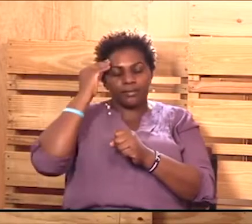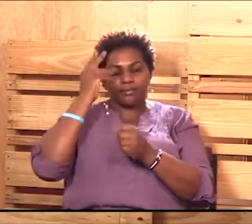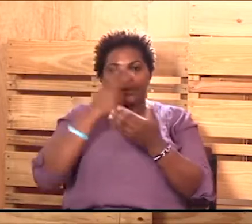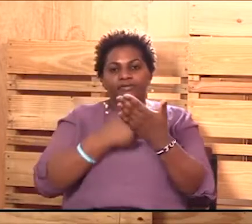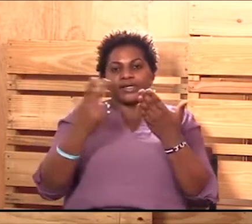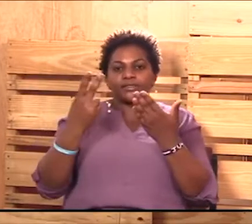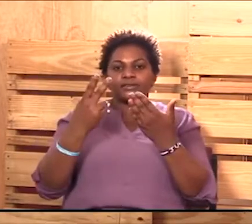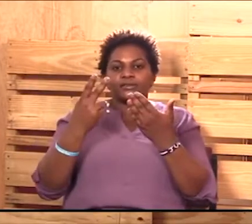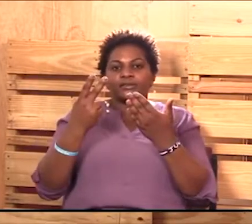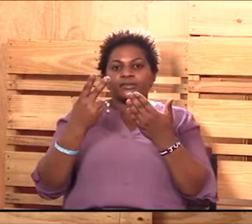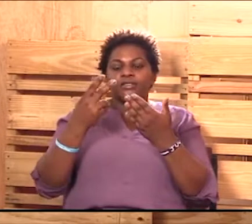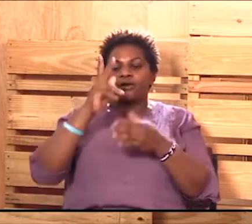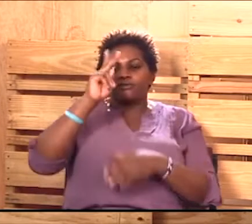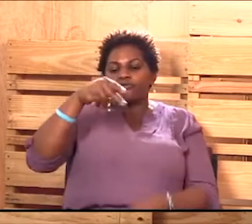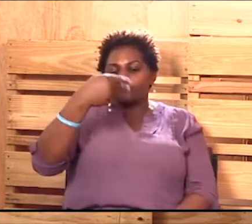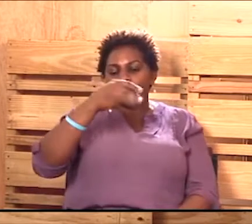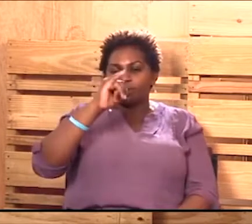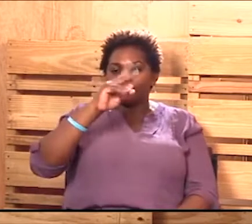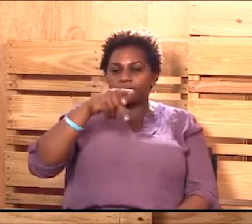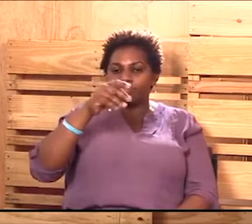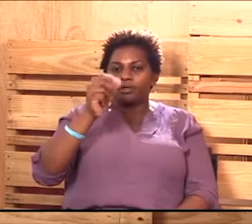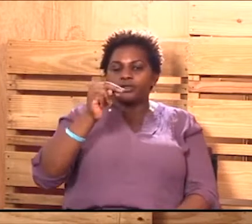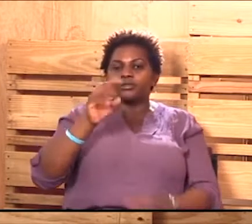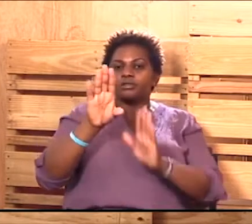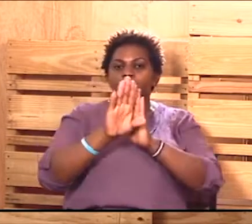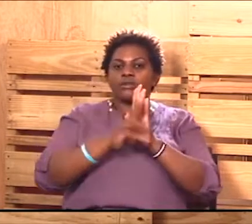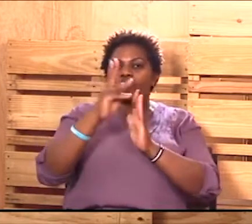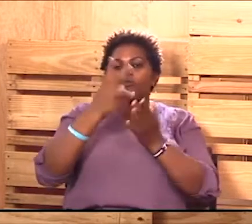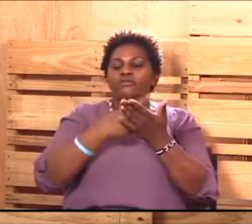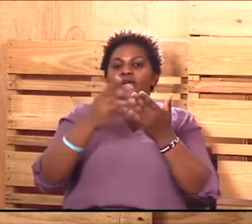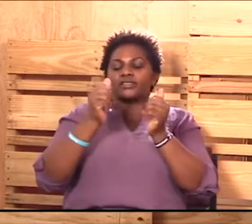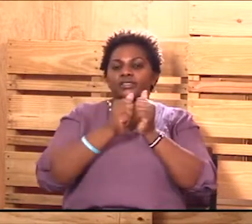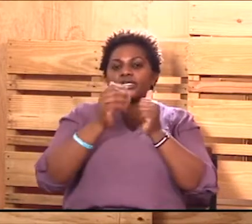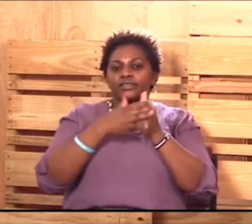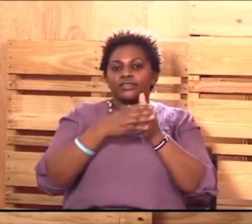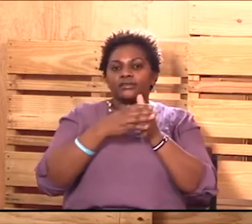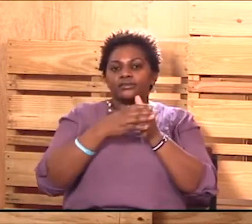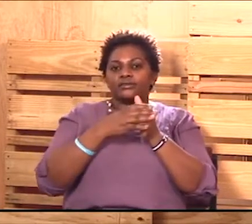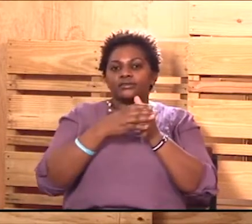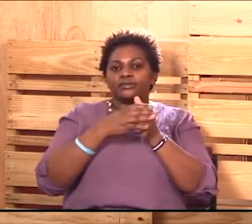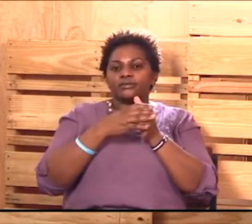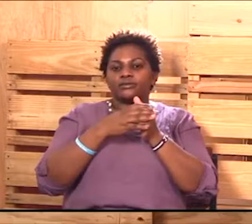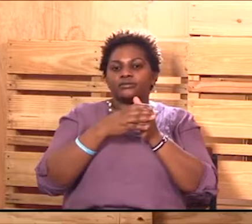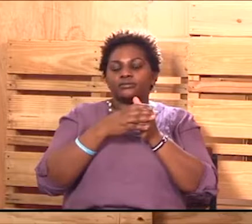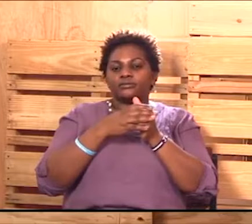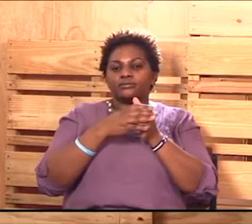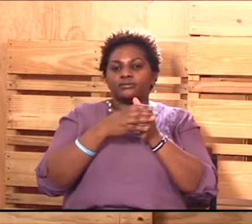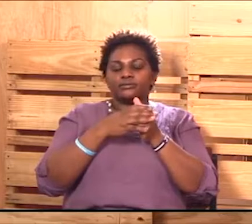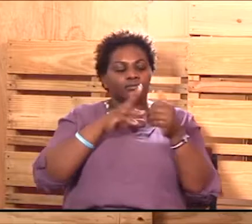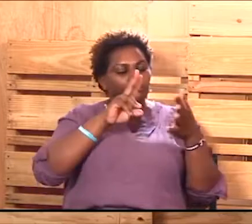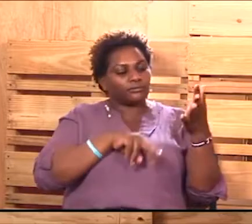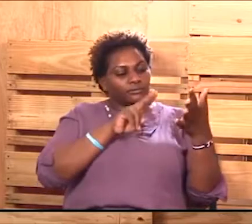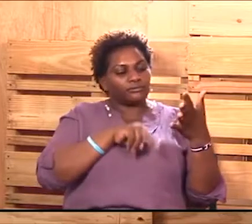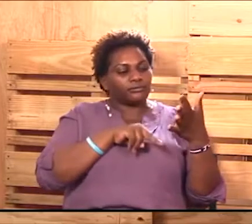verse comes from Philippians chapter 4 and verse 19. Philippians chapter 4 and verse 19 that